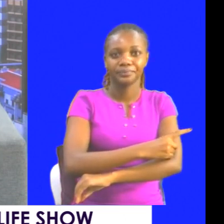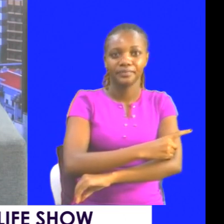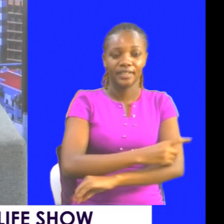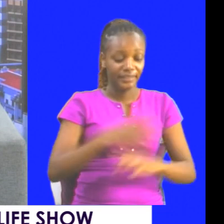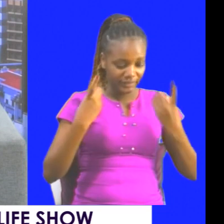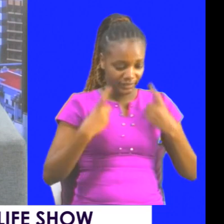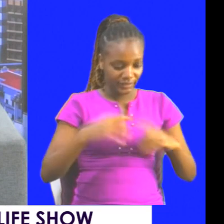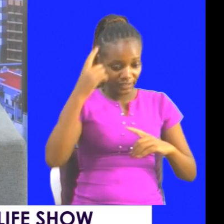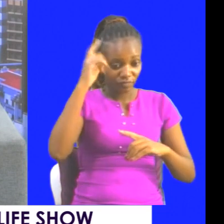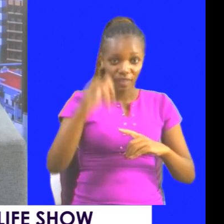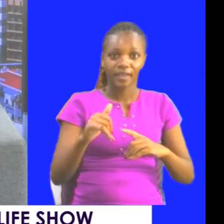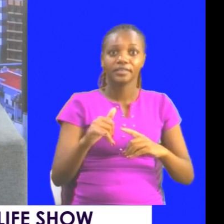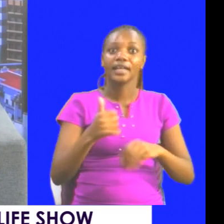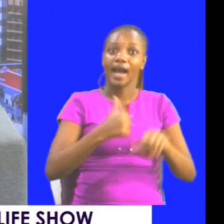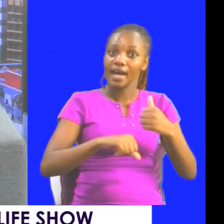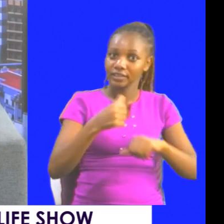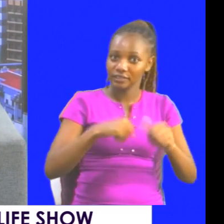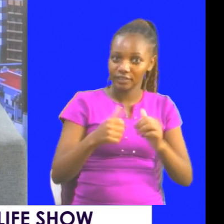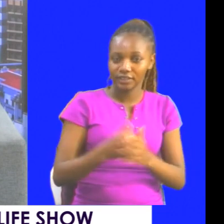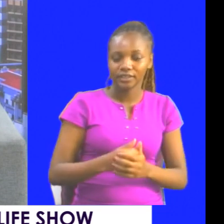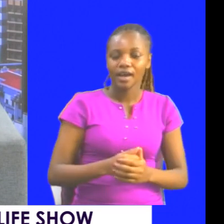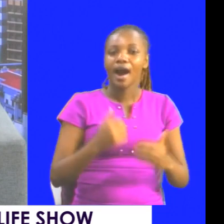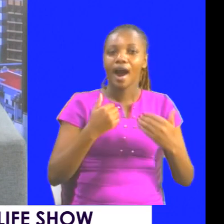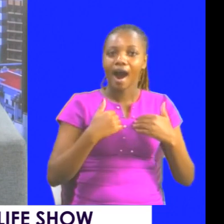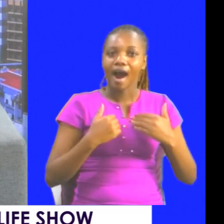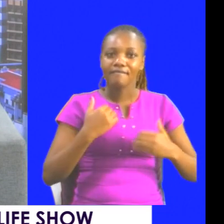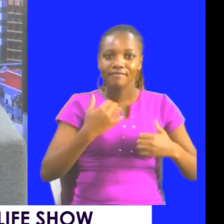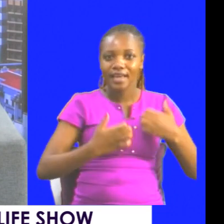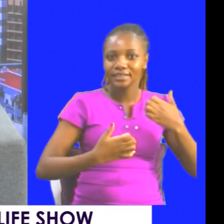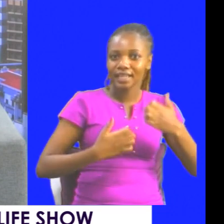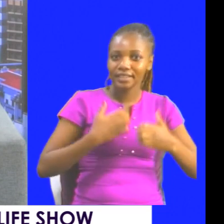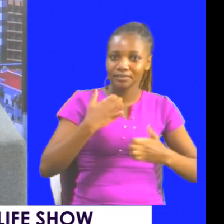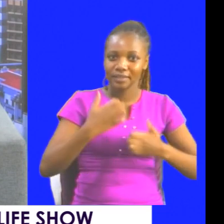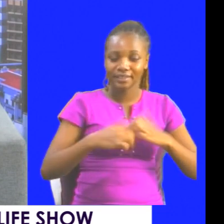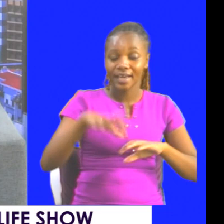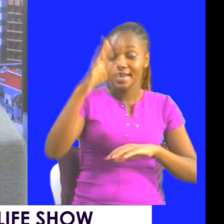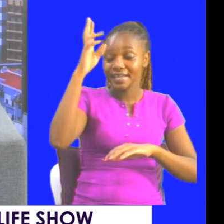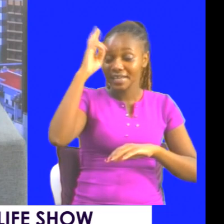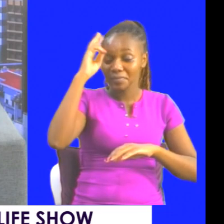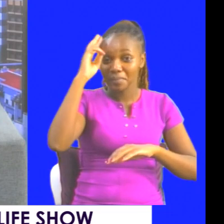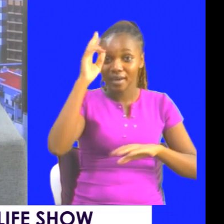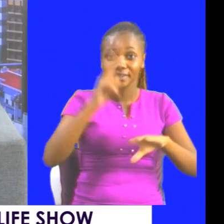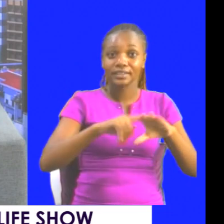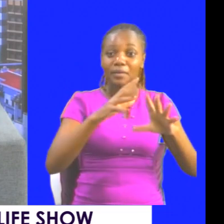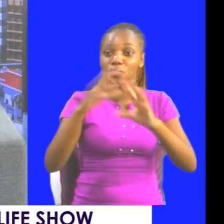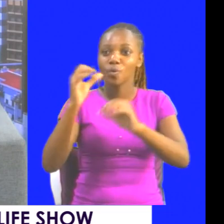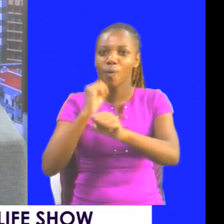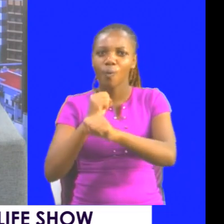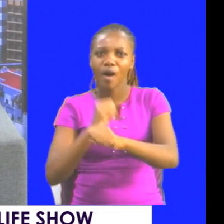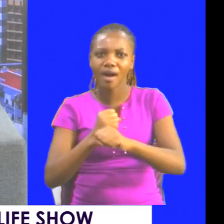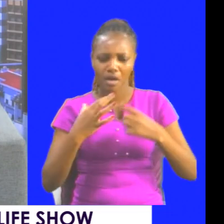Dress for the occasion. Be excited. The way you're dressed as you get to work, the way